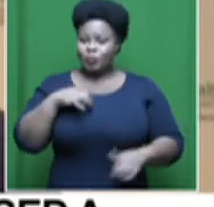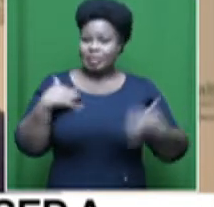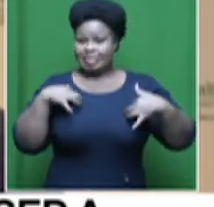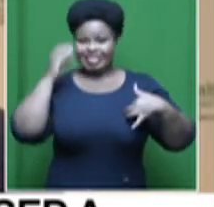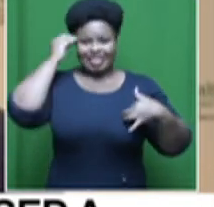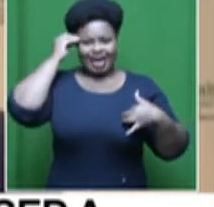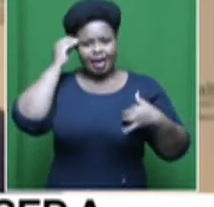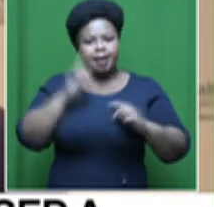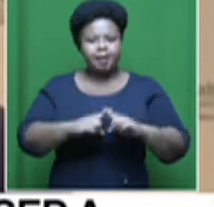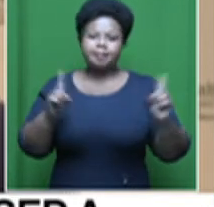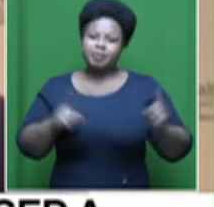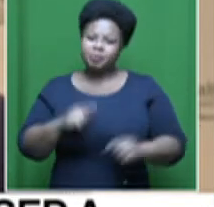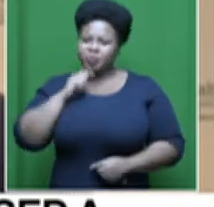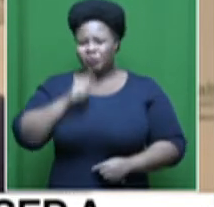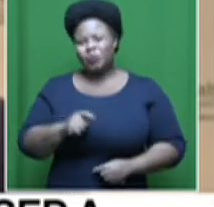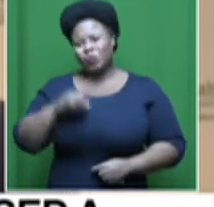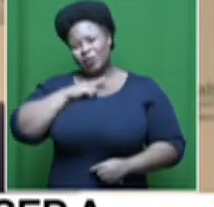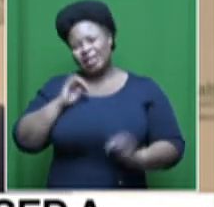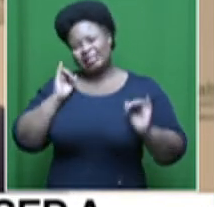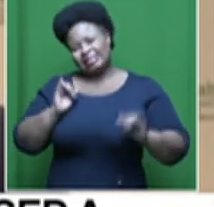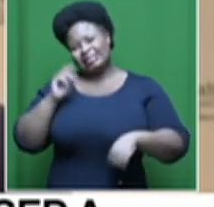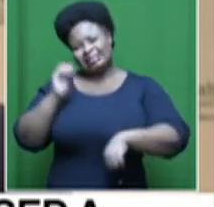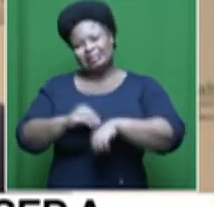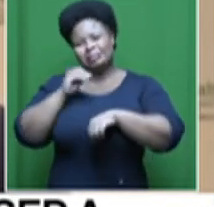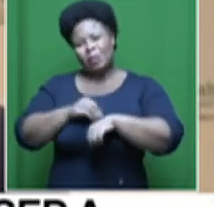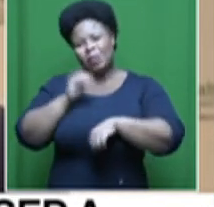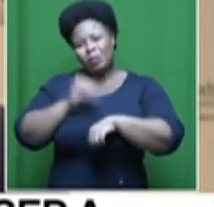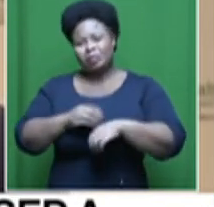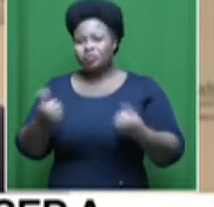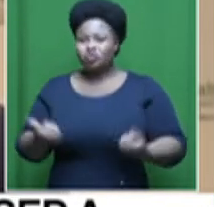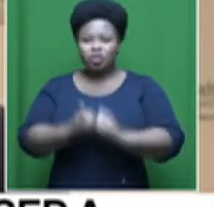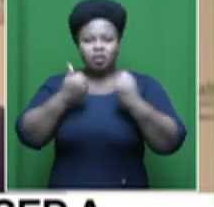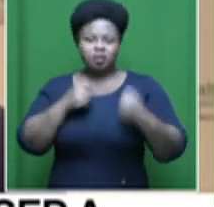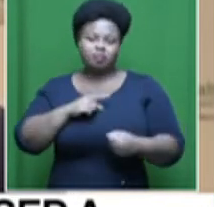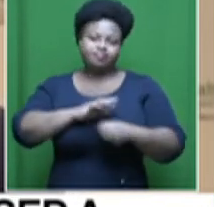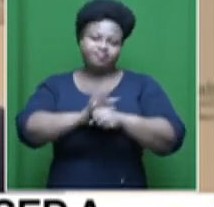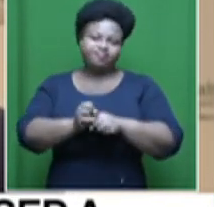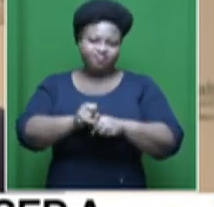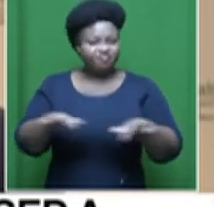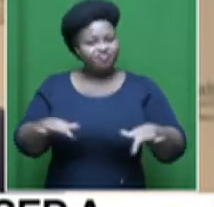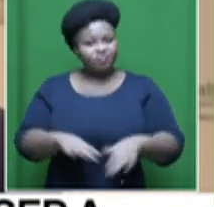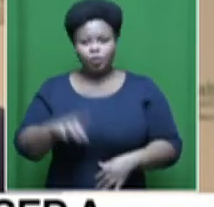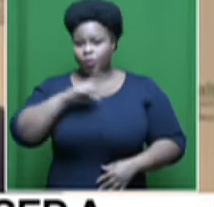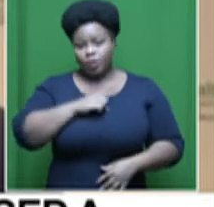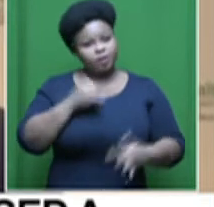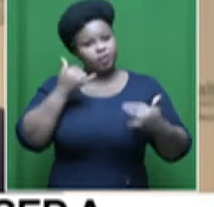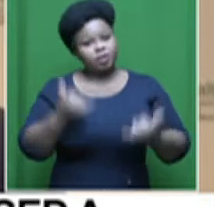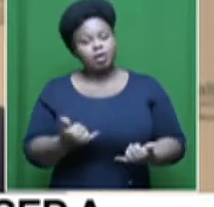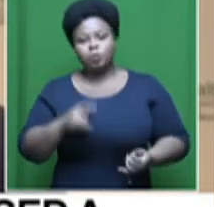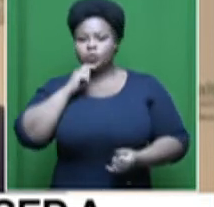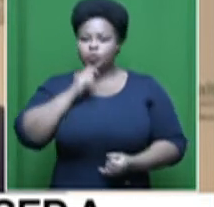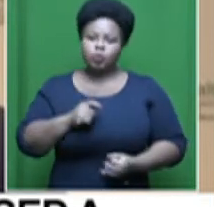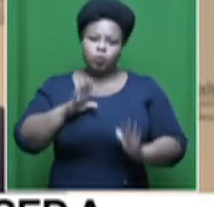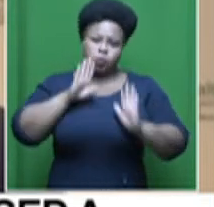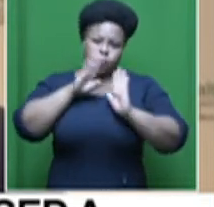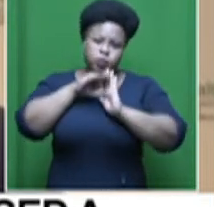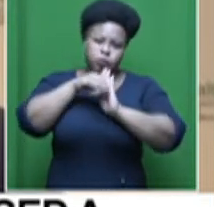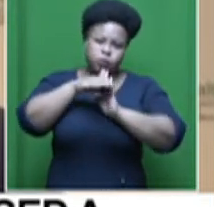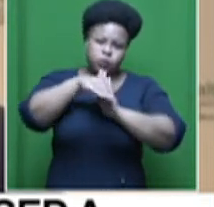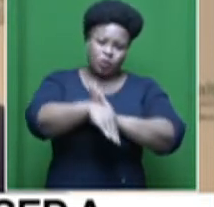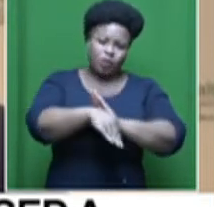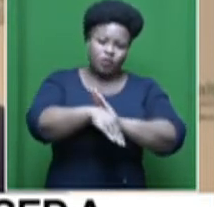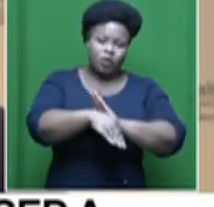exciting. It's just that, of course, we're dealing with a very difficult challenge of COVID-19, which at this point is slowly coming down in terms of the